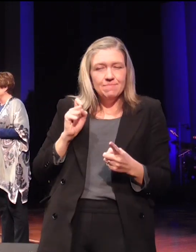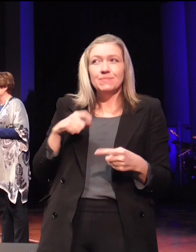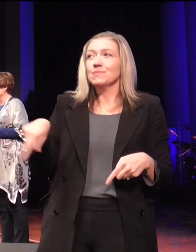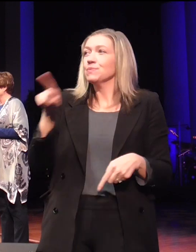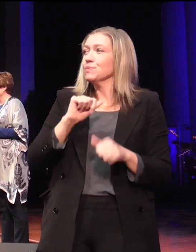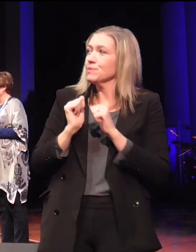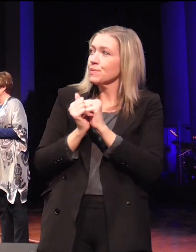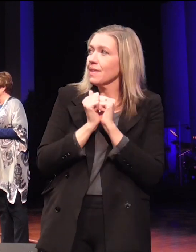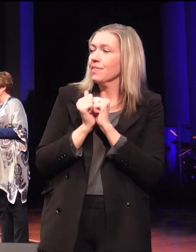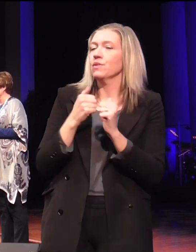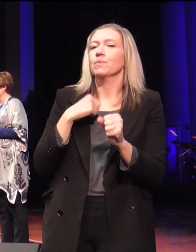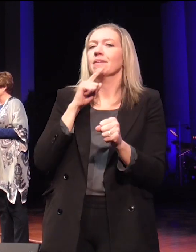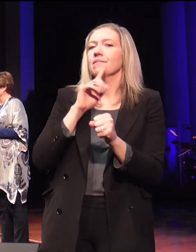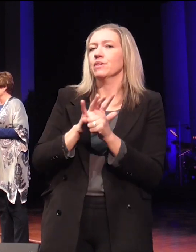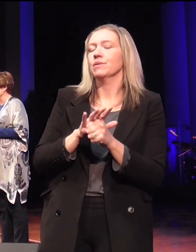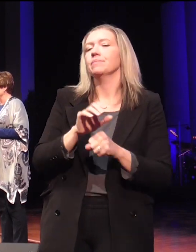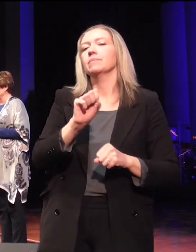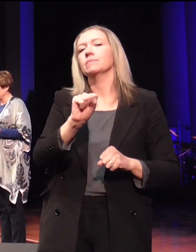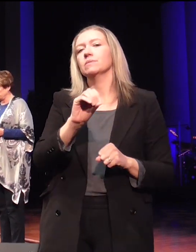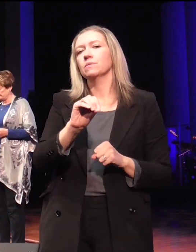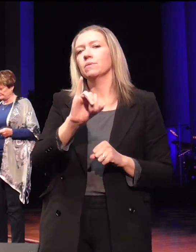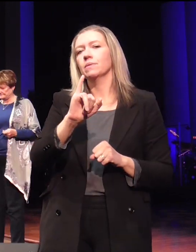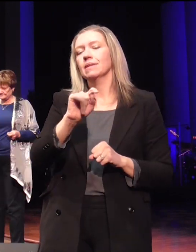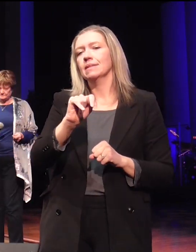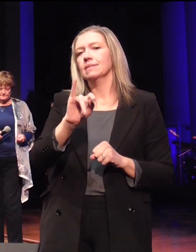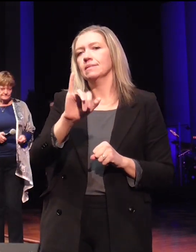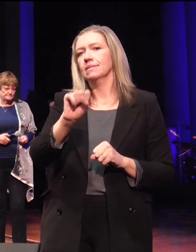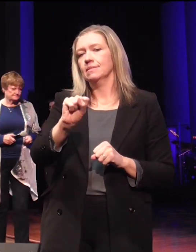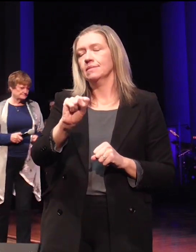affirm, and so it is.